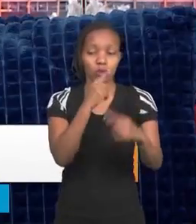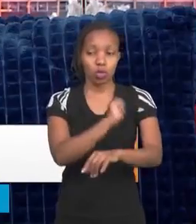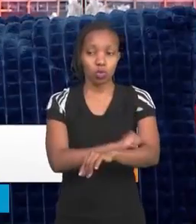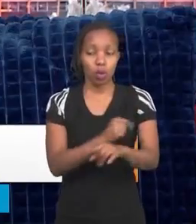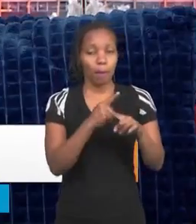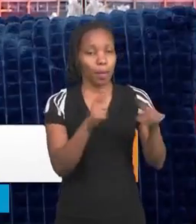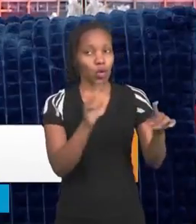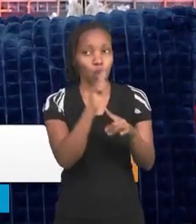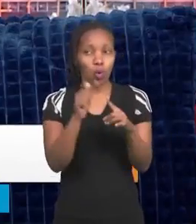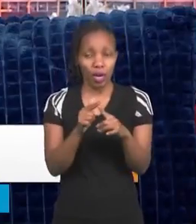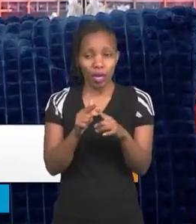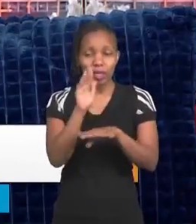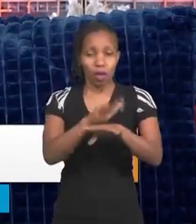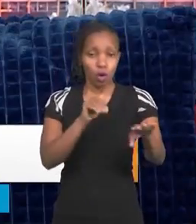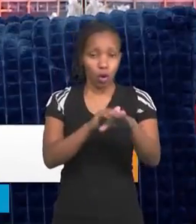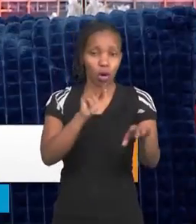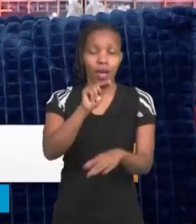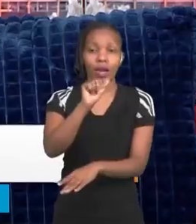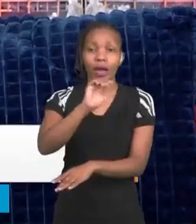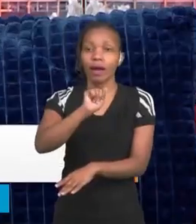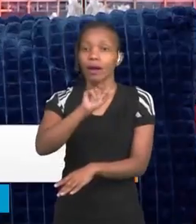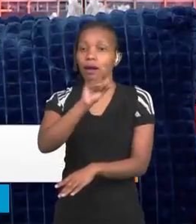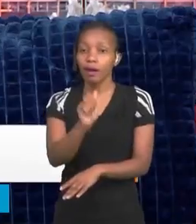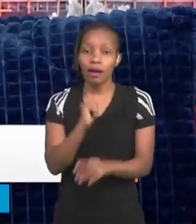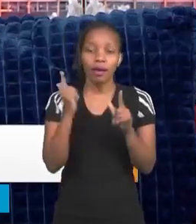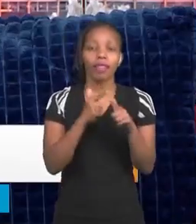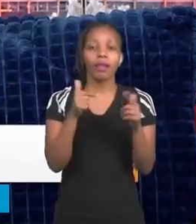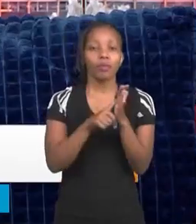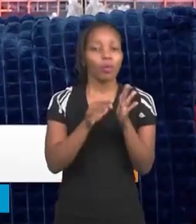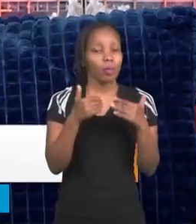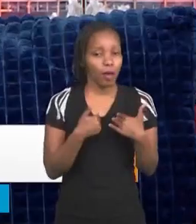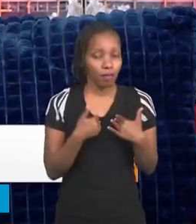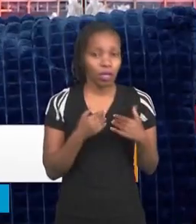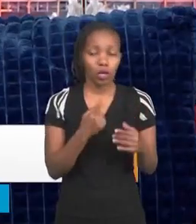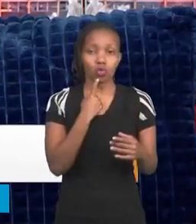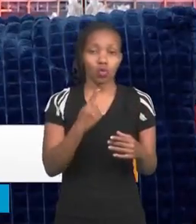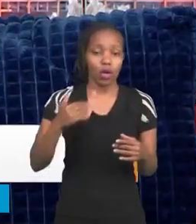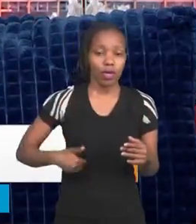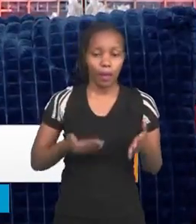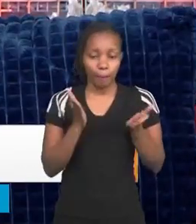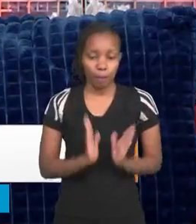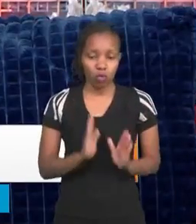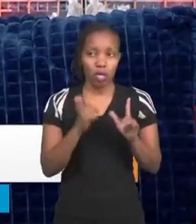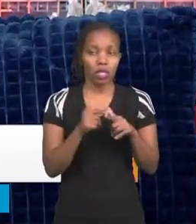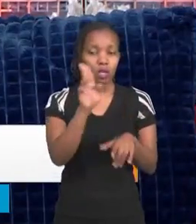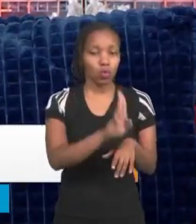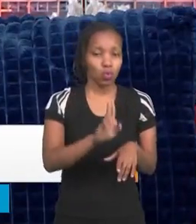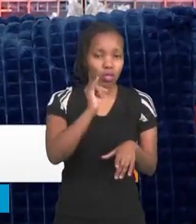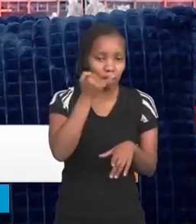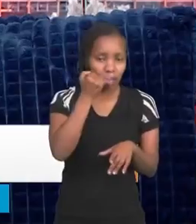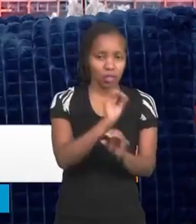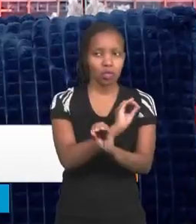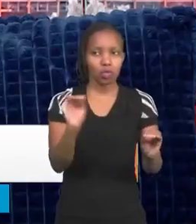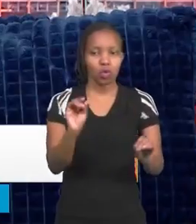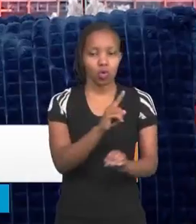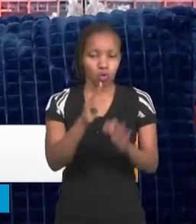it means that there is already a problem. Yeah. Yeah. And you know, for a young person, in the first place, you should not be using drugs. Yeah. You are